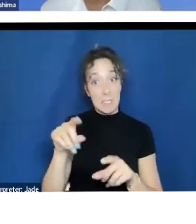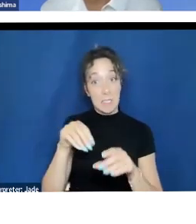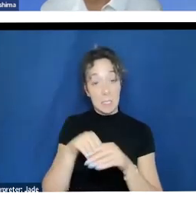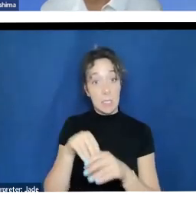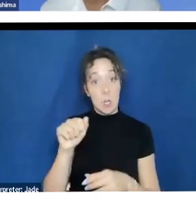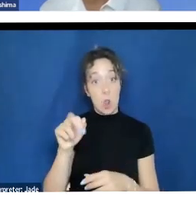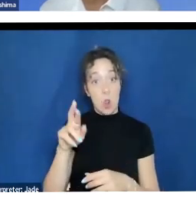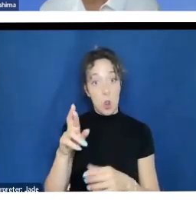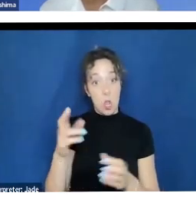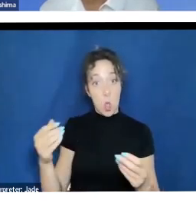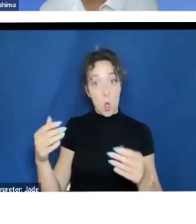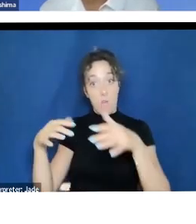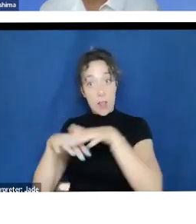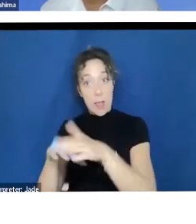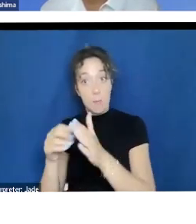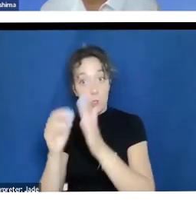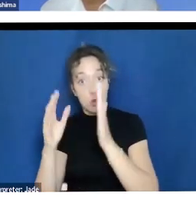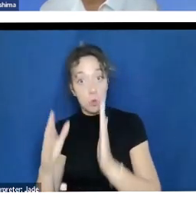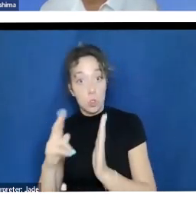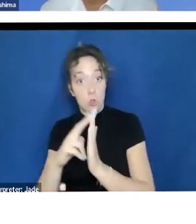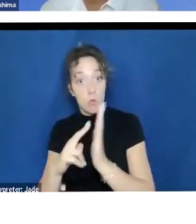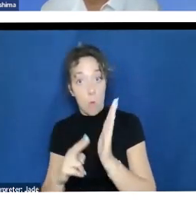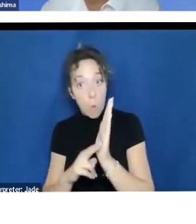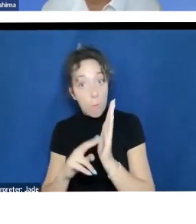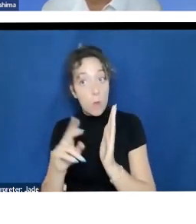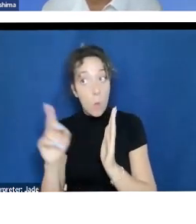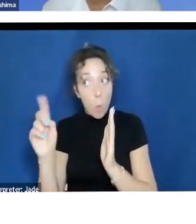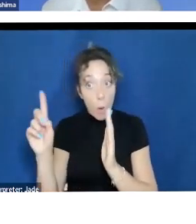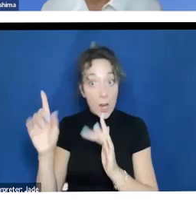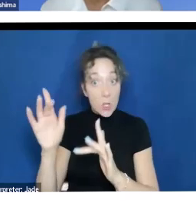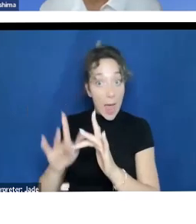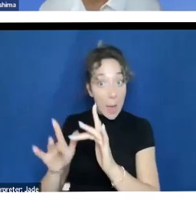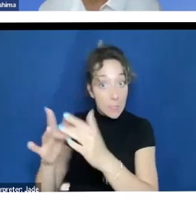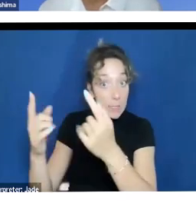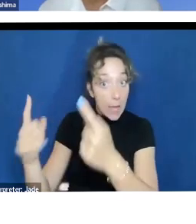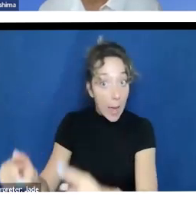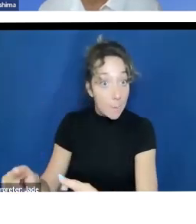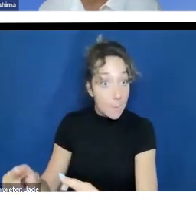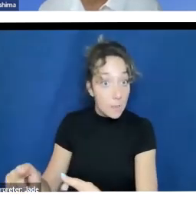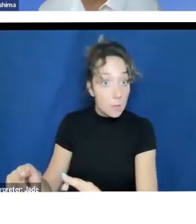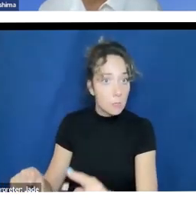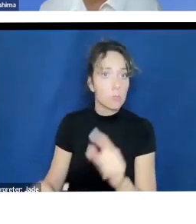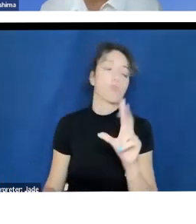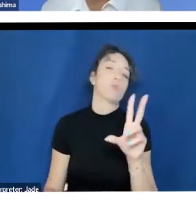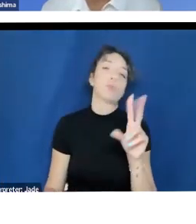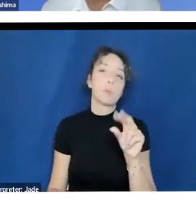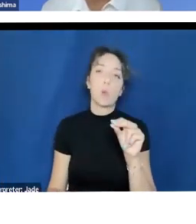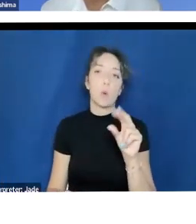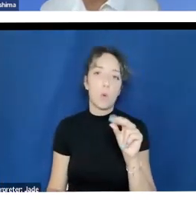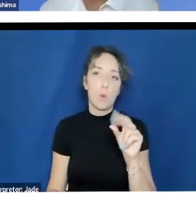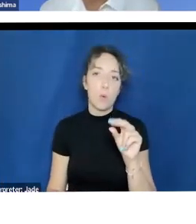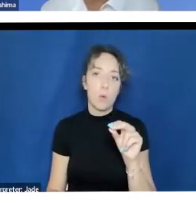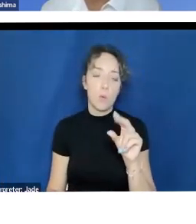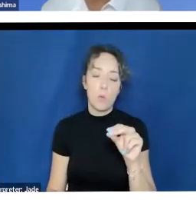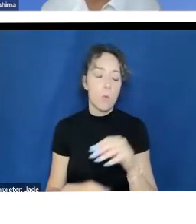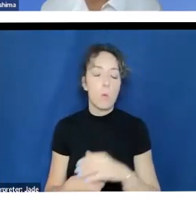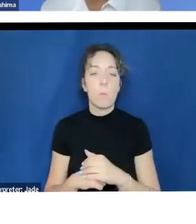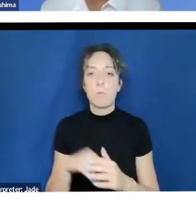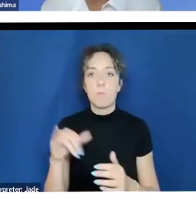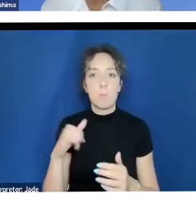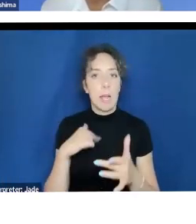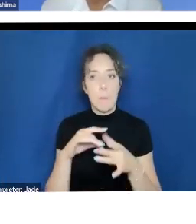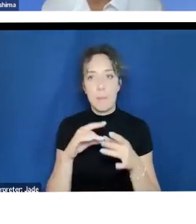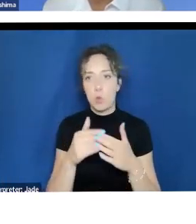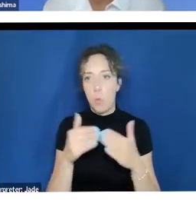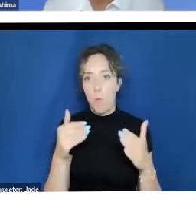program overlap a student's enrollment where the absences occurred? And the answer is no. As I said before, students